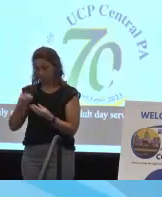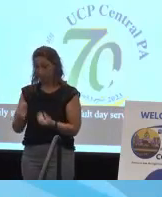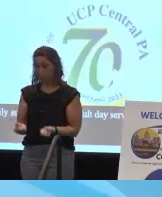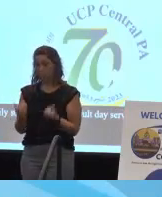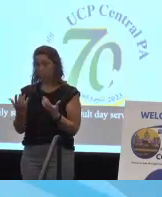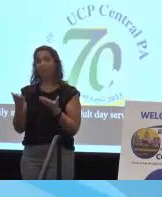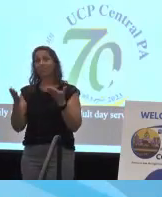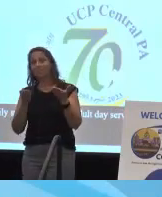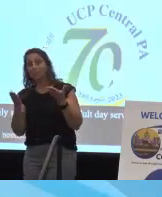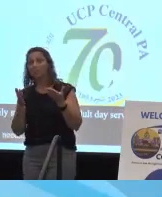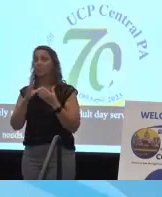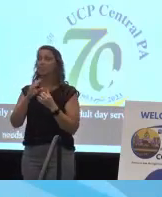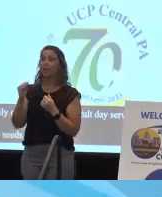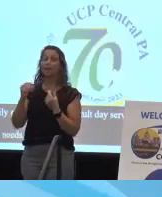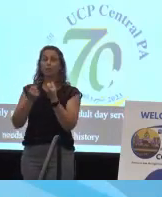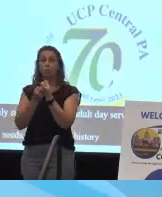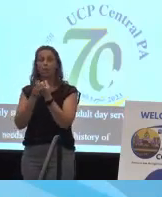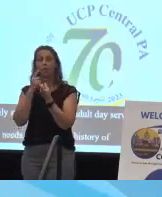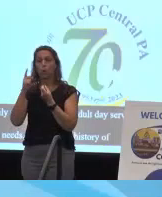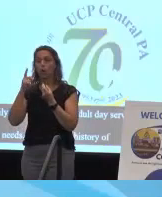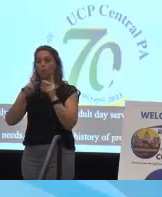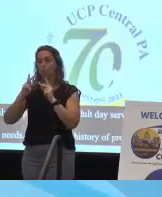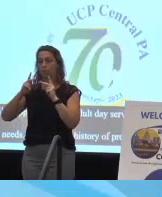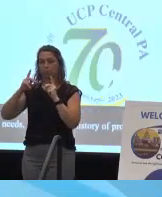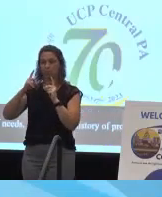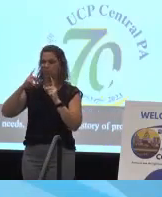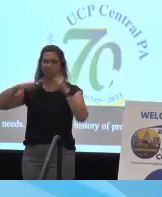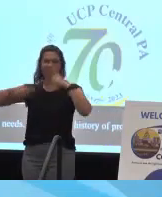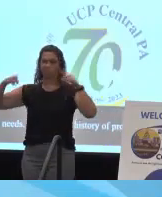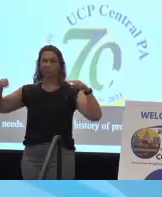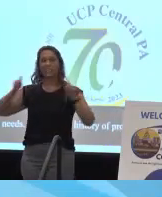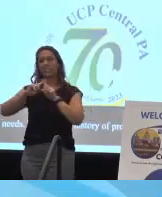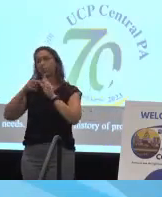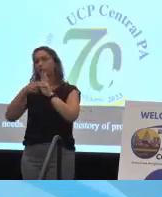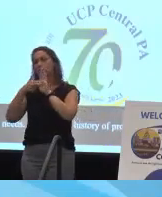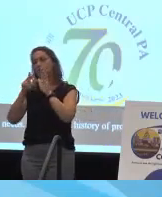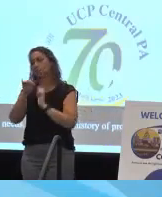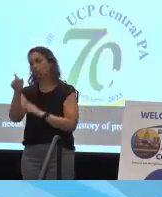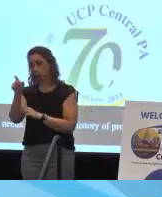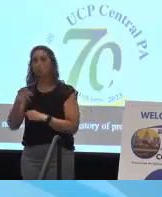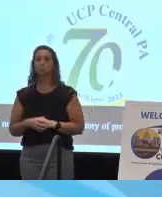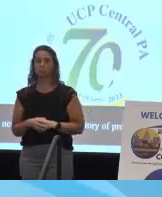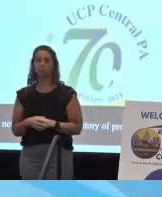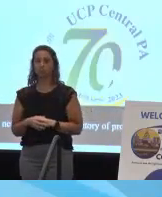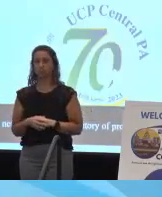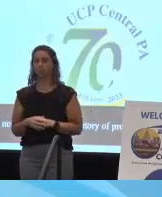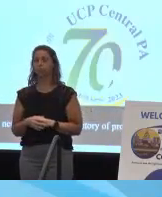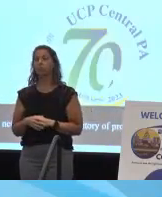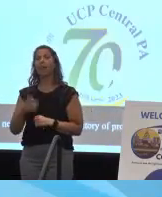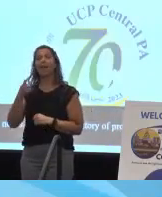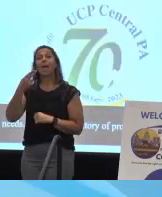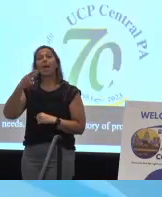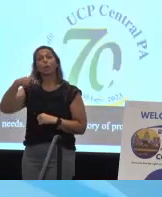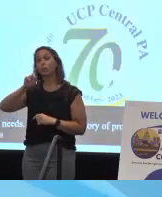and support for people across the lifespan within a wide variety of diagnoses and conditions. Headquartered in Camp